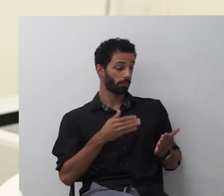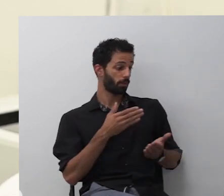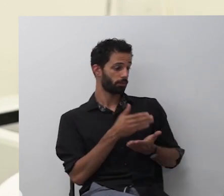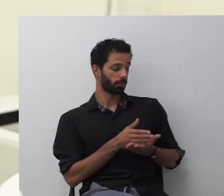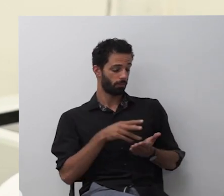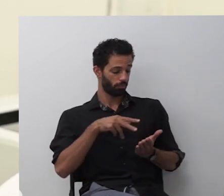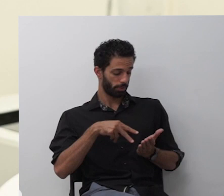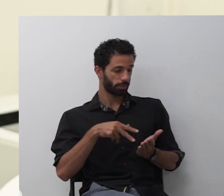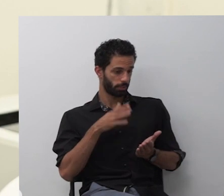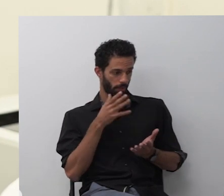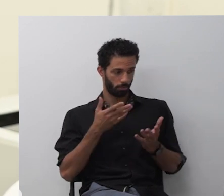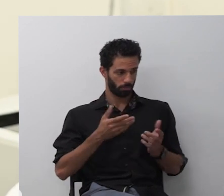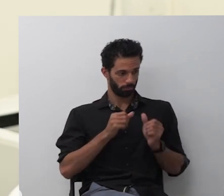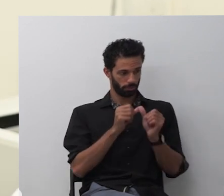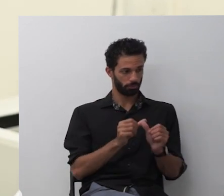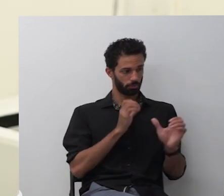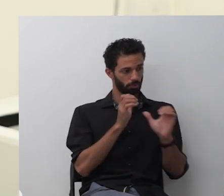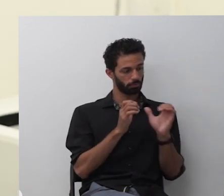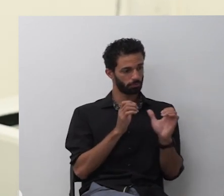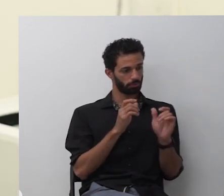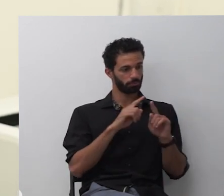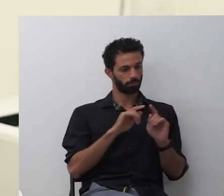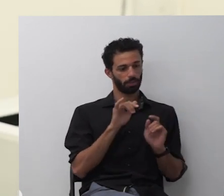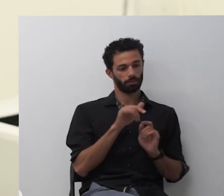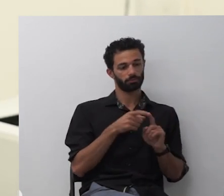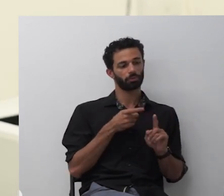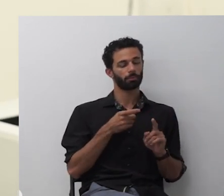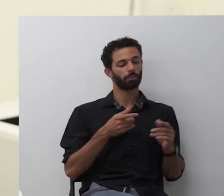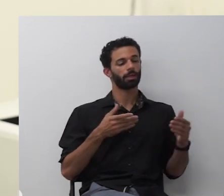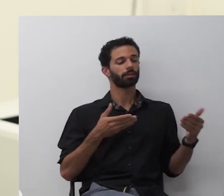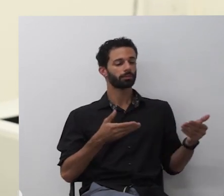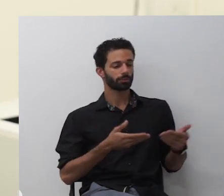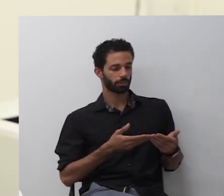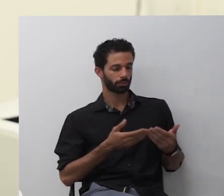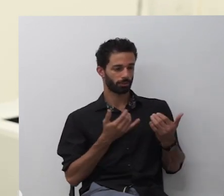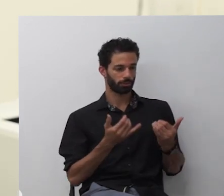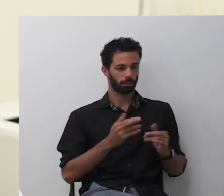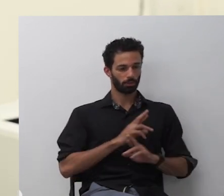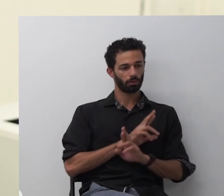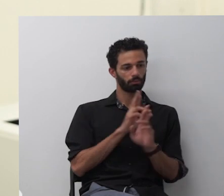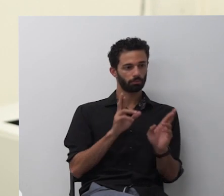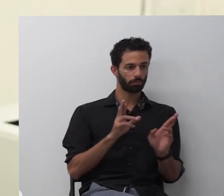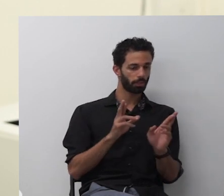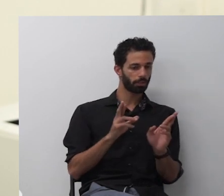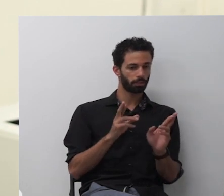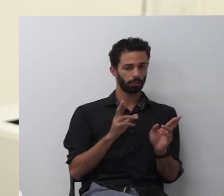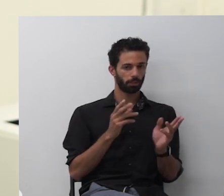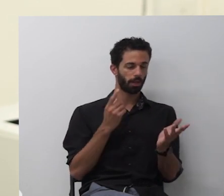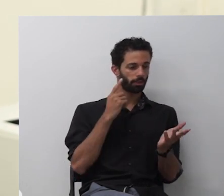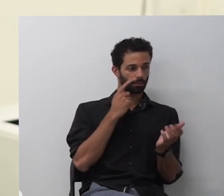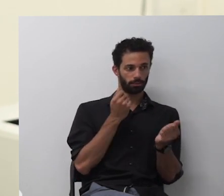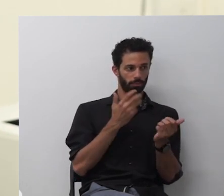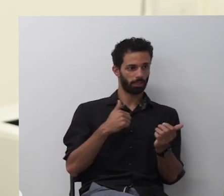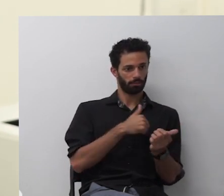the conversation, but that's just a little bit from the introduction to set the stage for what I think many of us are